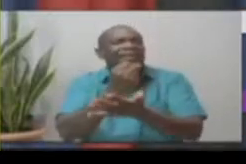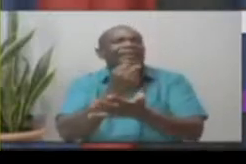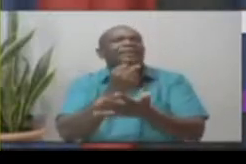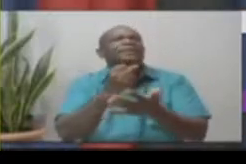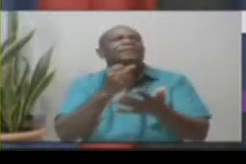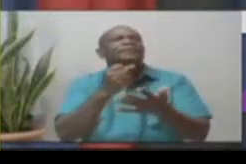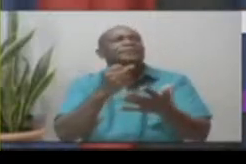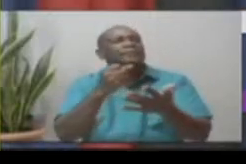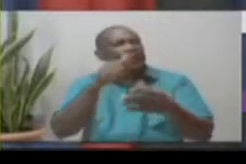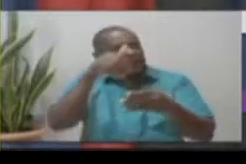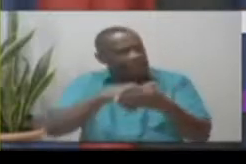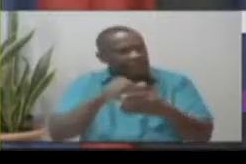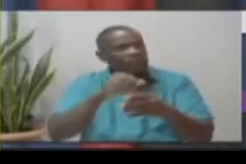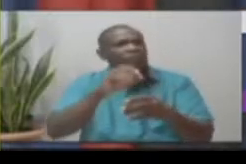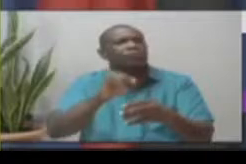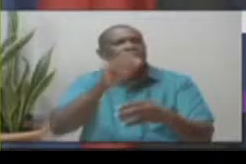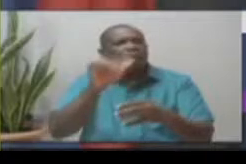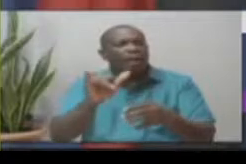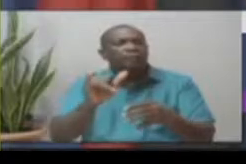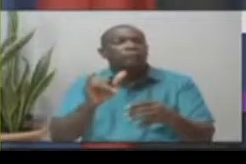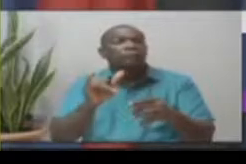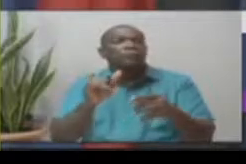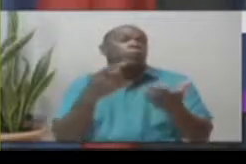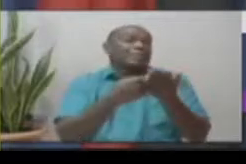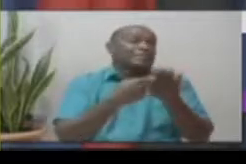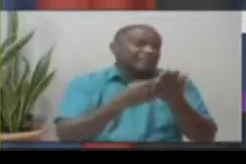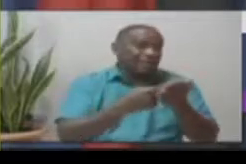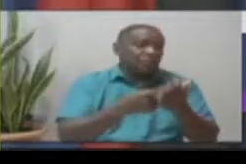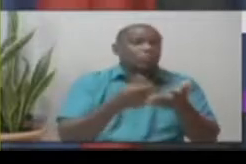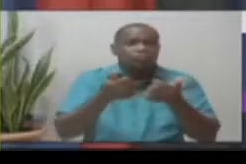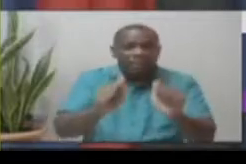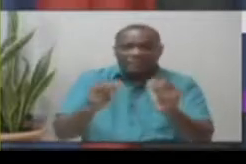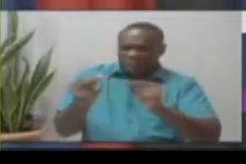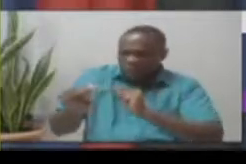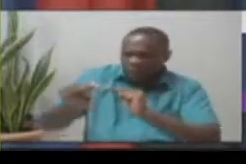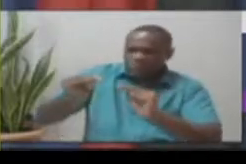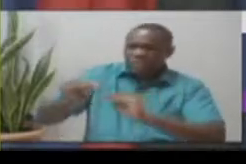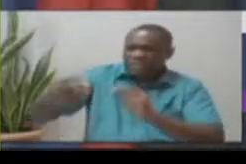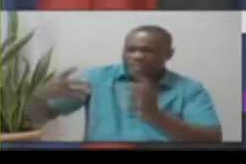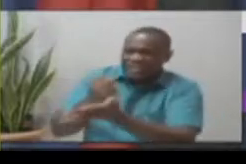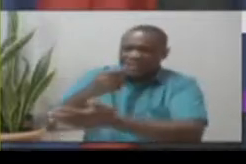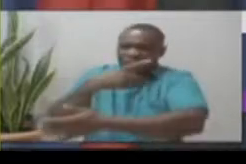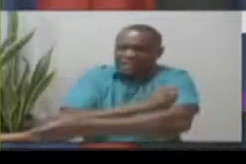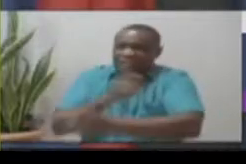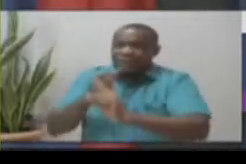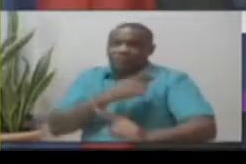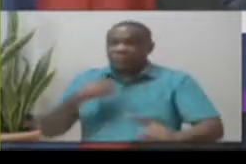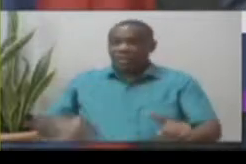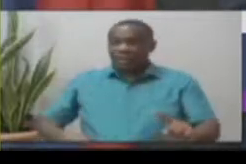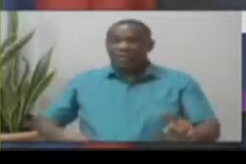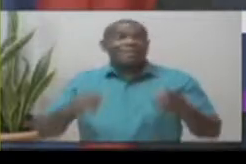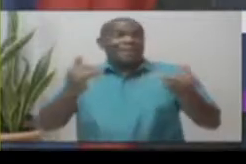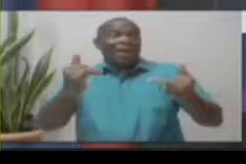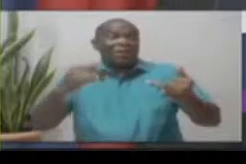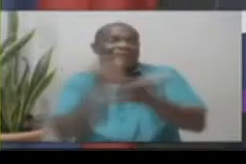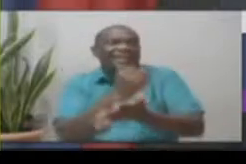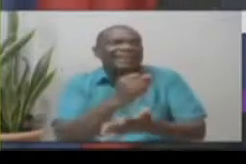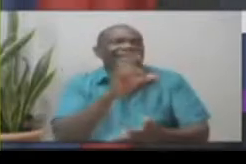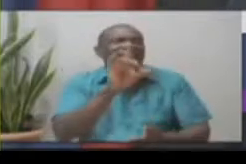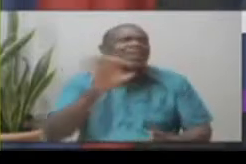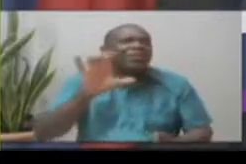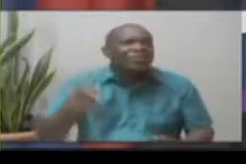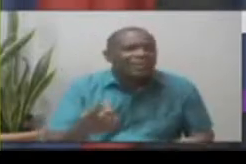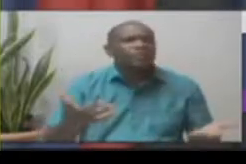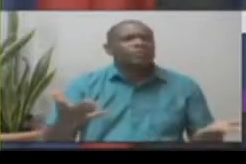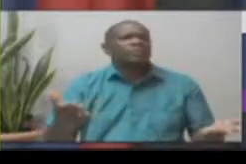800,000. So we have significantly improved our access to vaccines in the last 2 weeks. And we're still waiting to see what